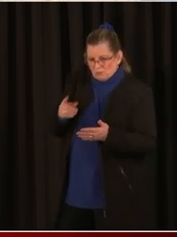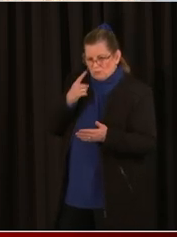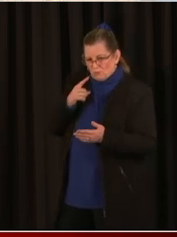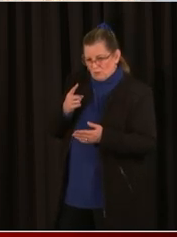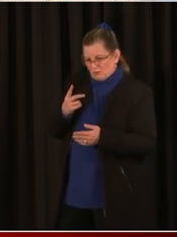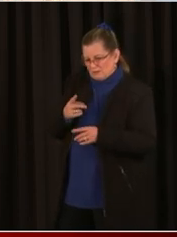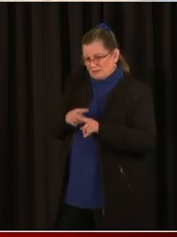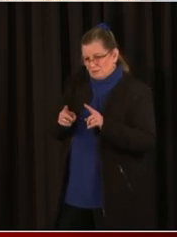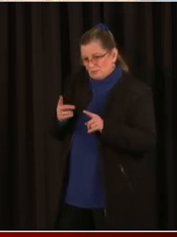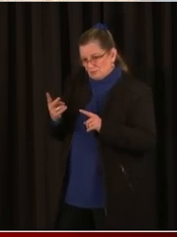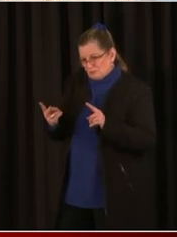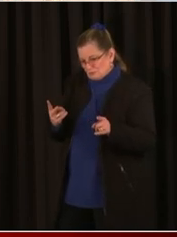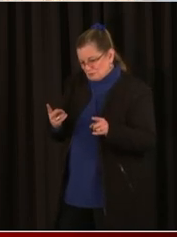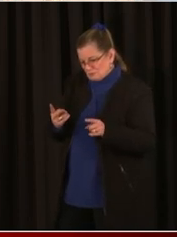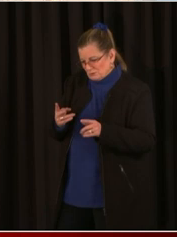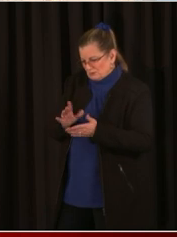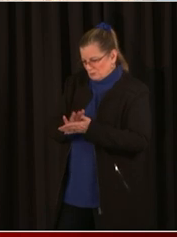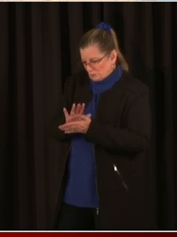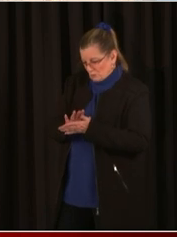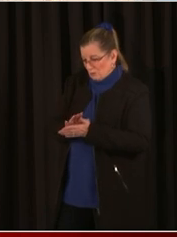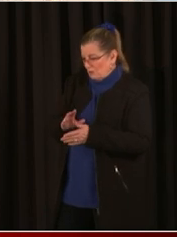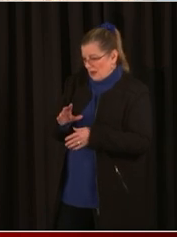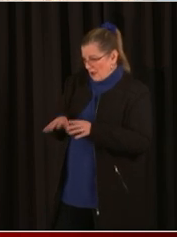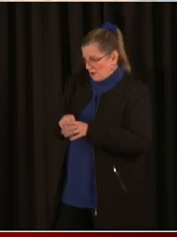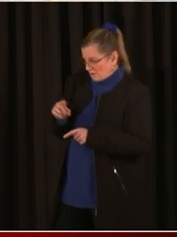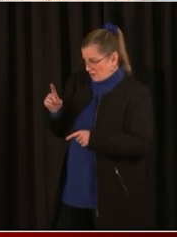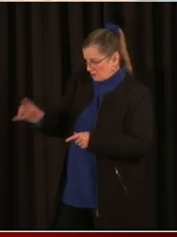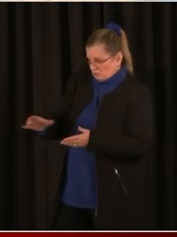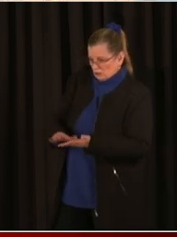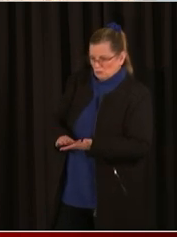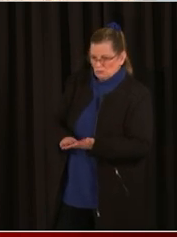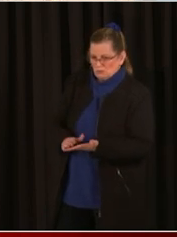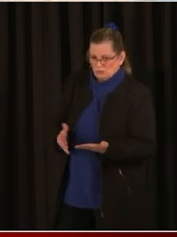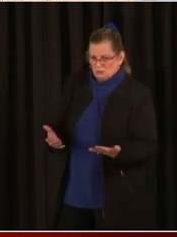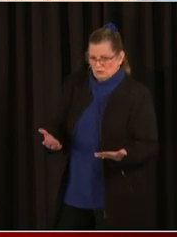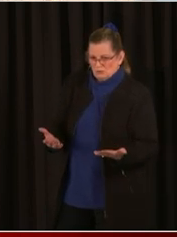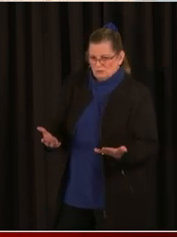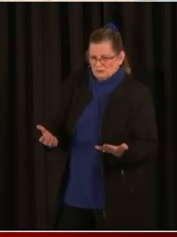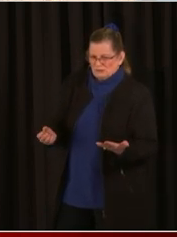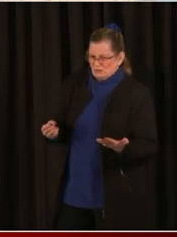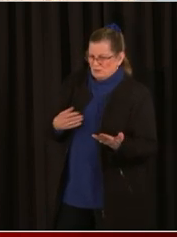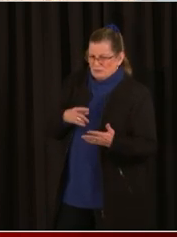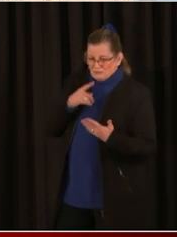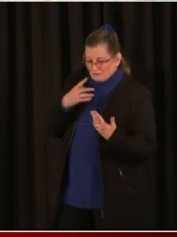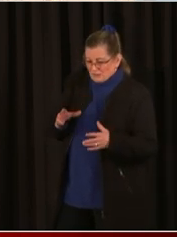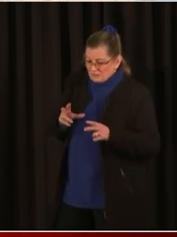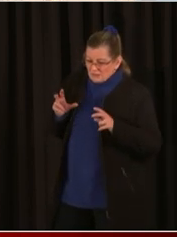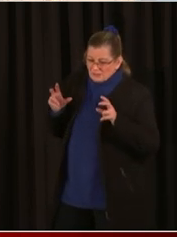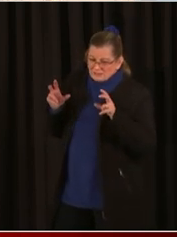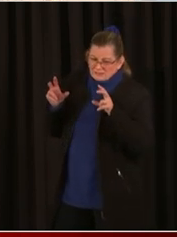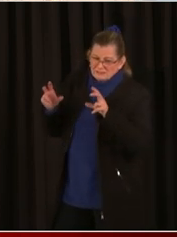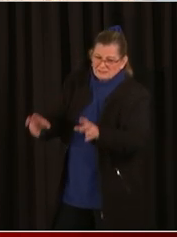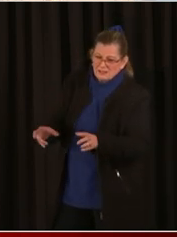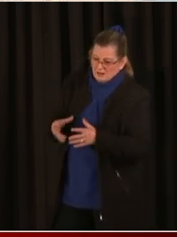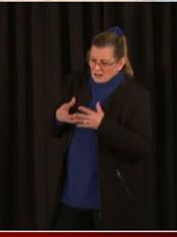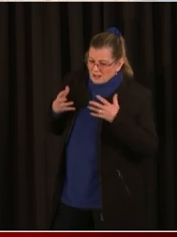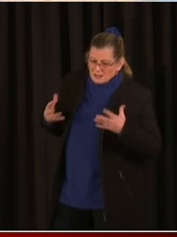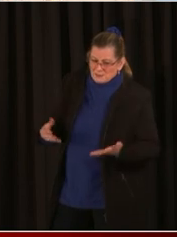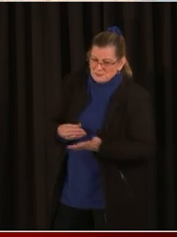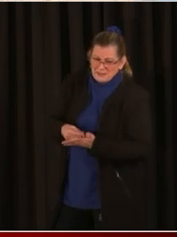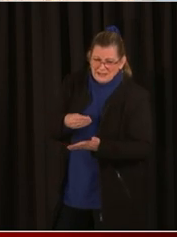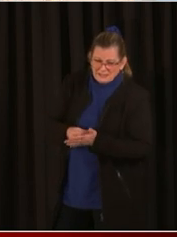of 115 schools. And so we have invested quite a lot